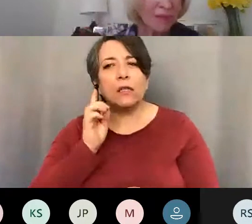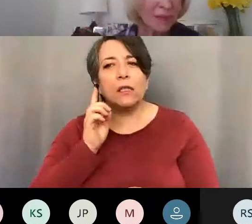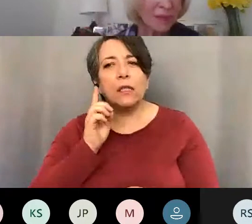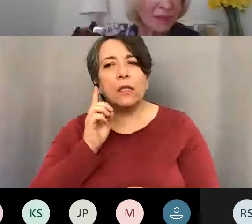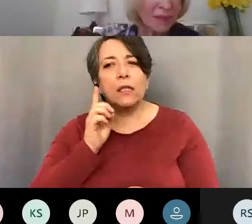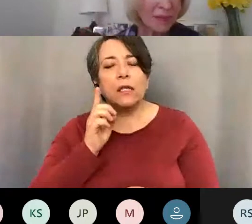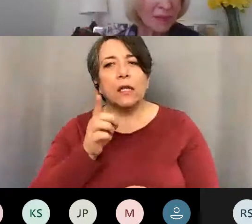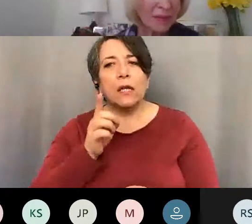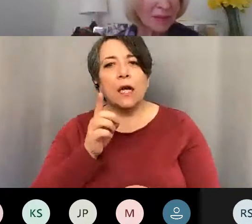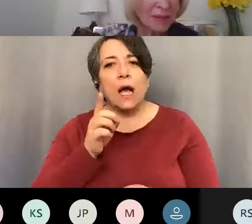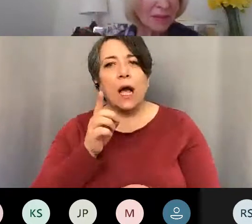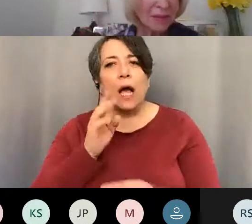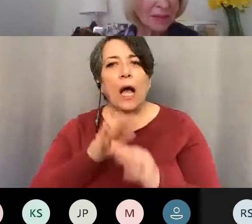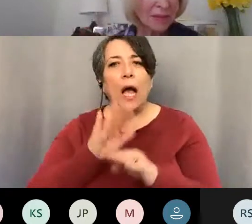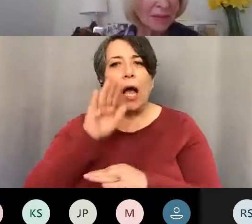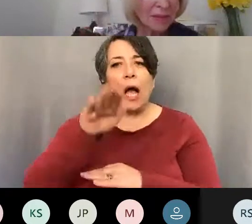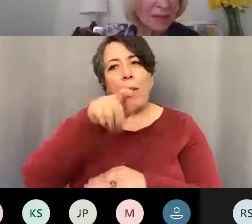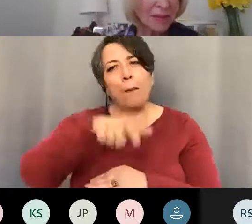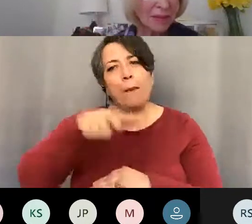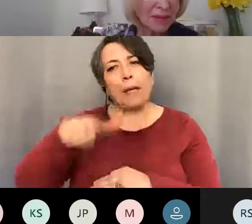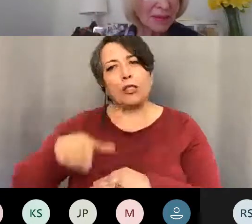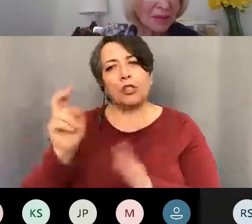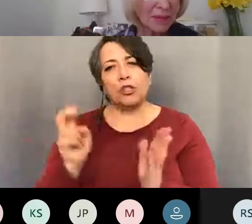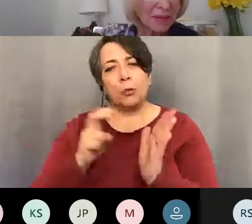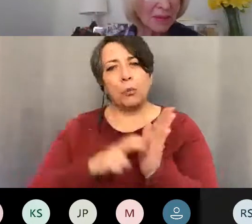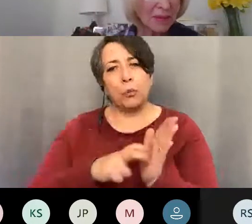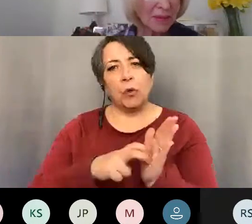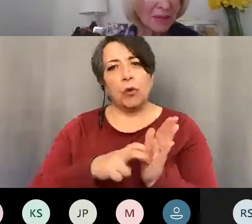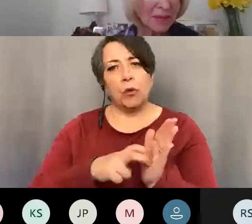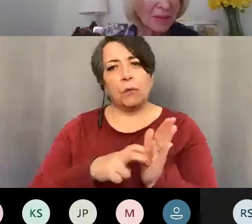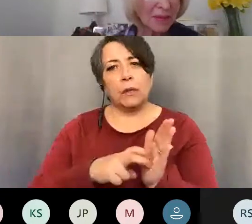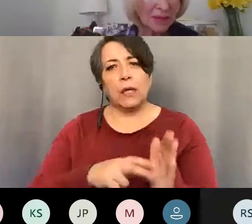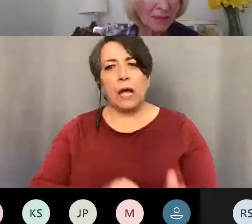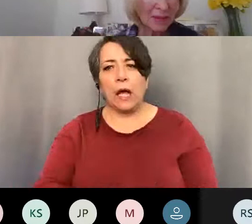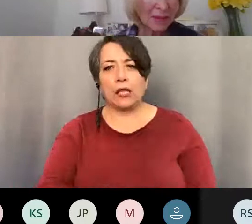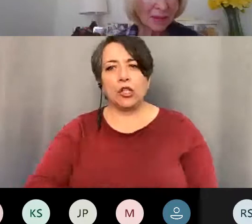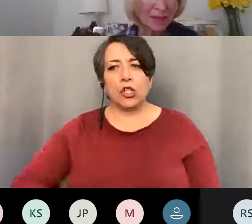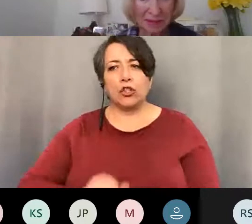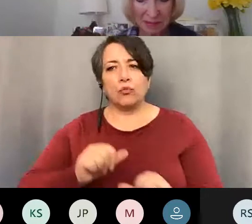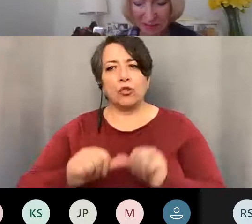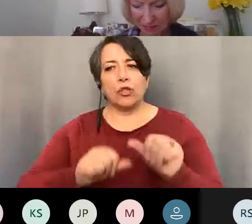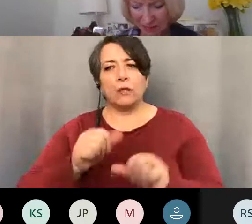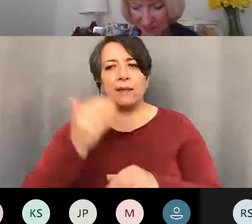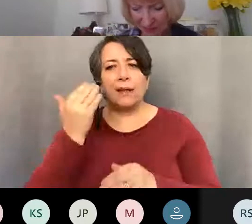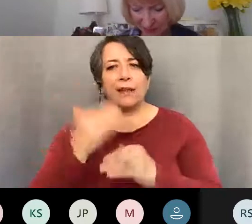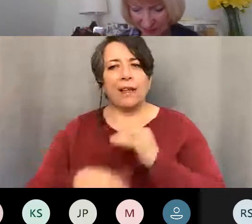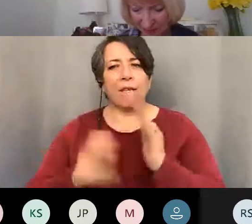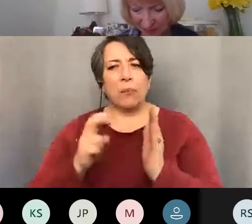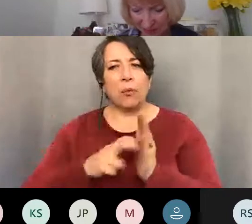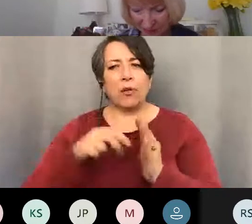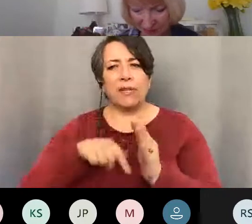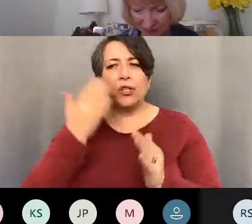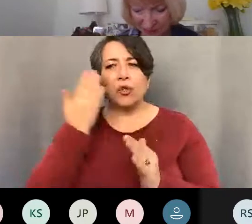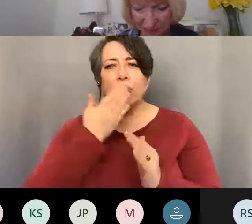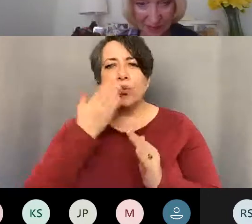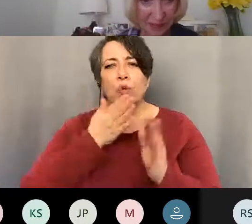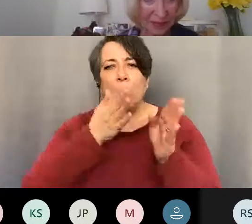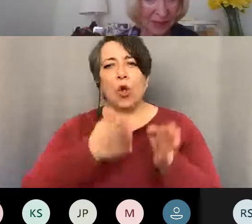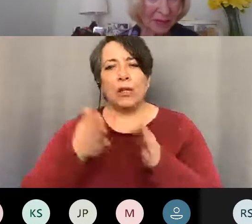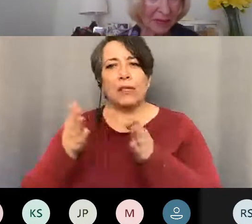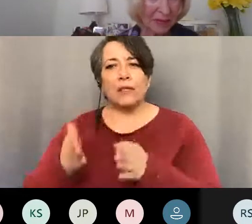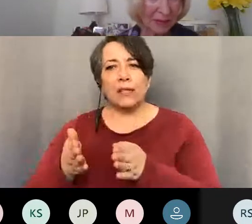outpatient appointments and surgical procedures are never booked in school holidays. Now, for the past 50 years, me and my children, we've never had a